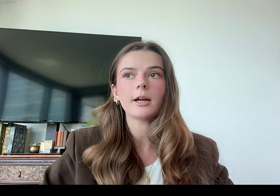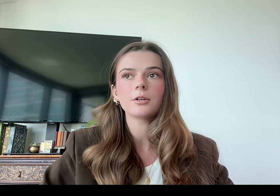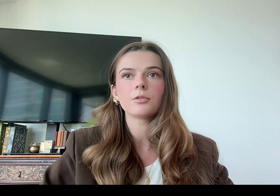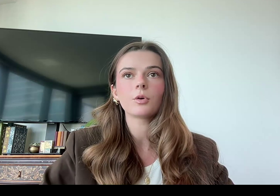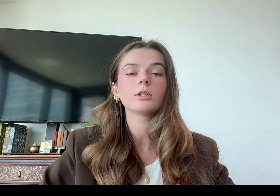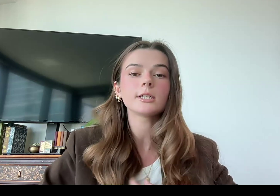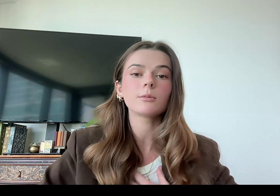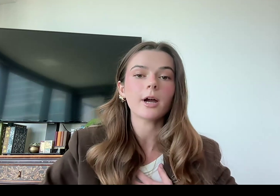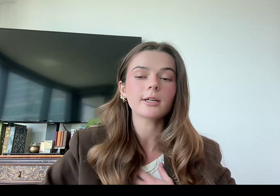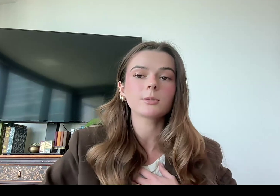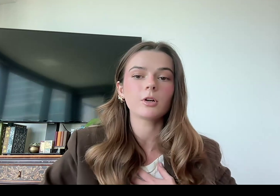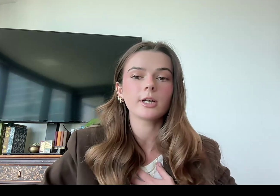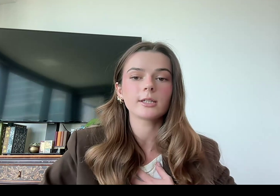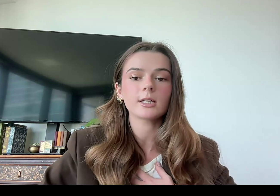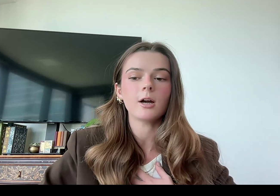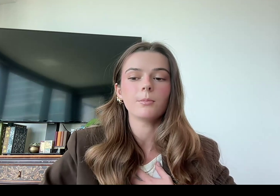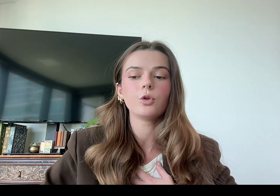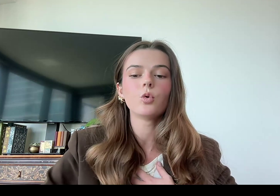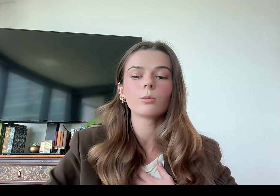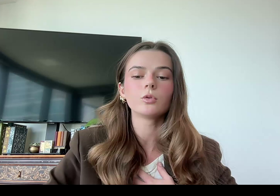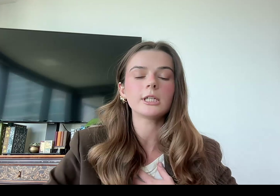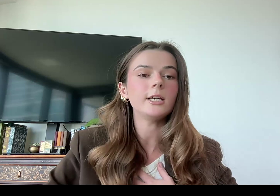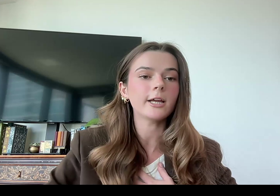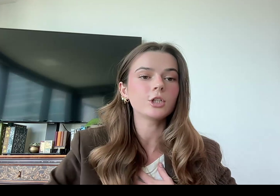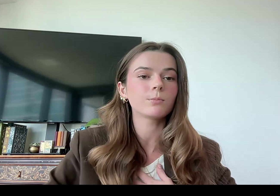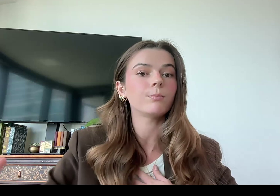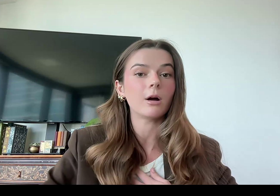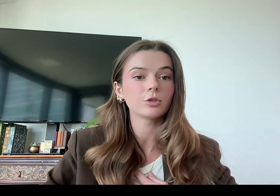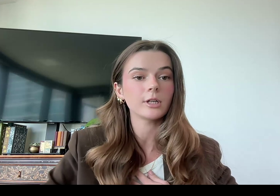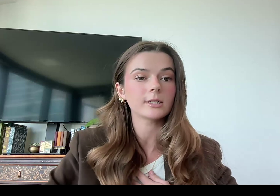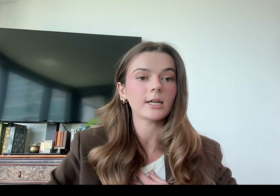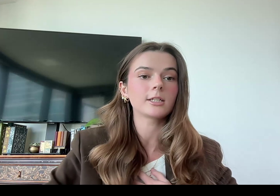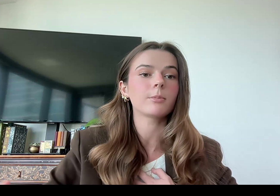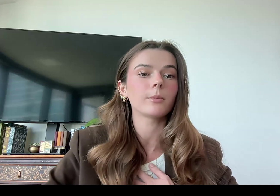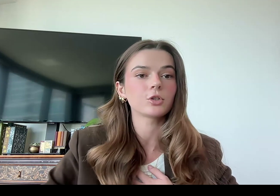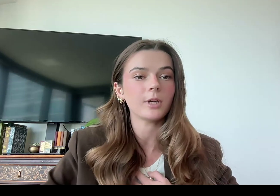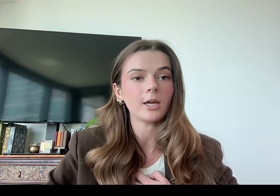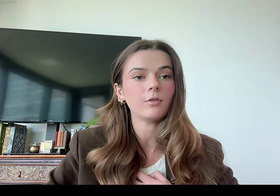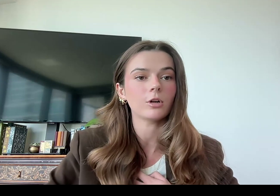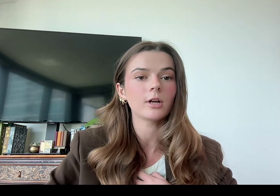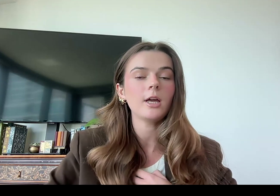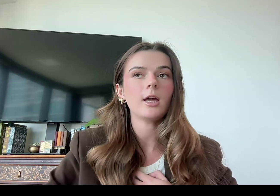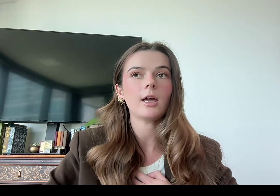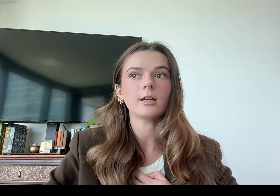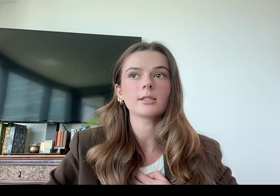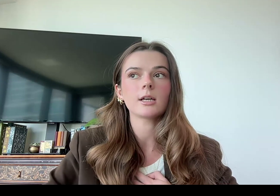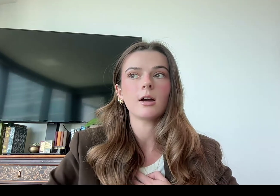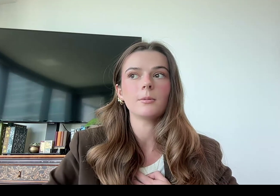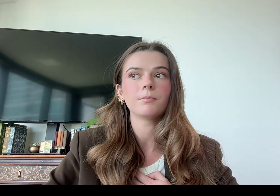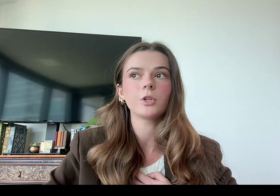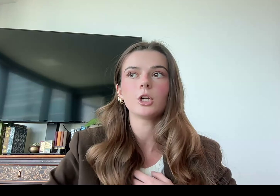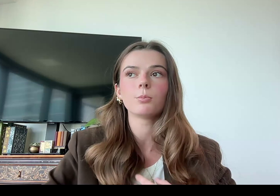they kind of, or at least in my experience, normal teenage boundaries and experimental behavior